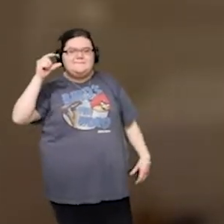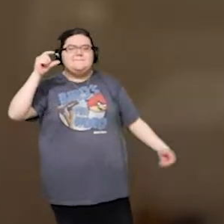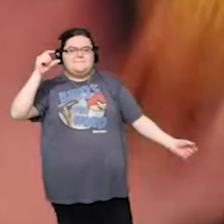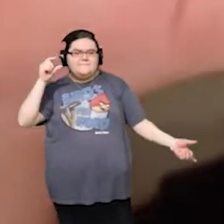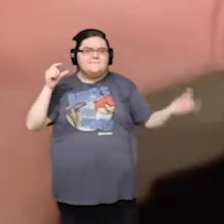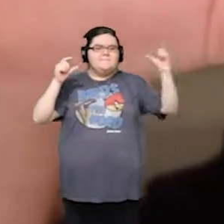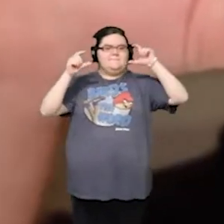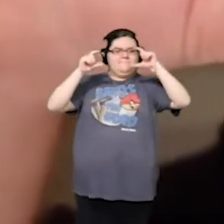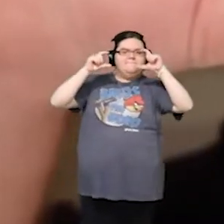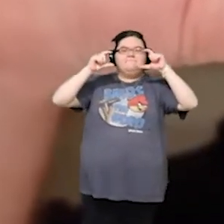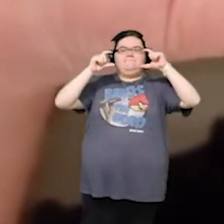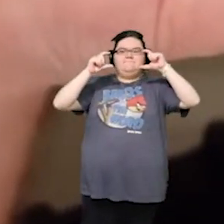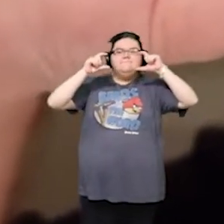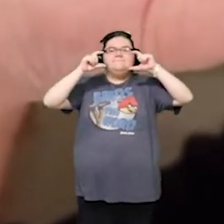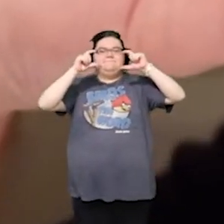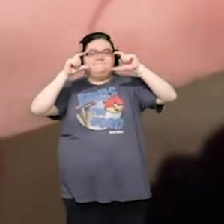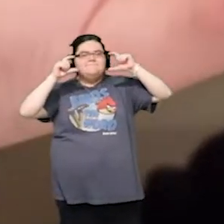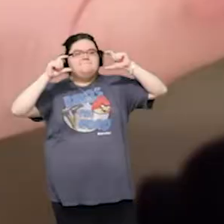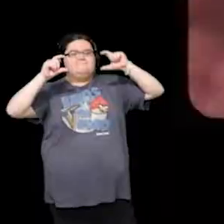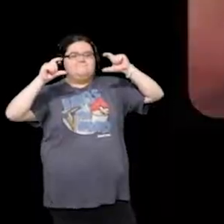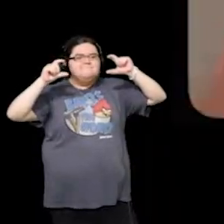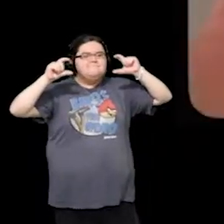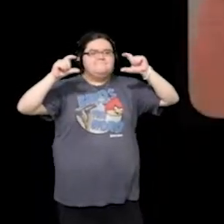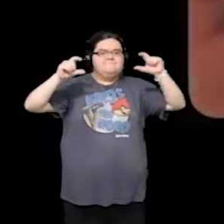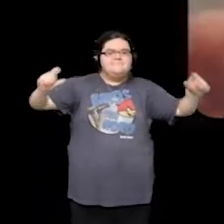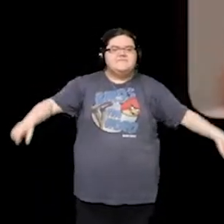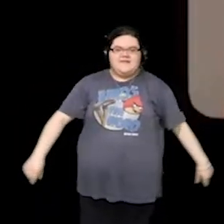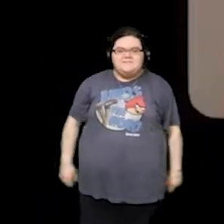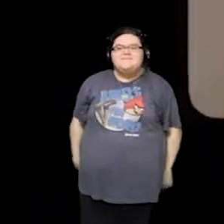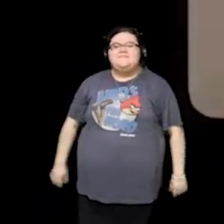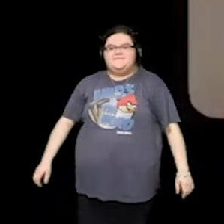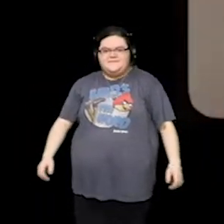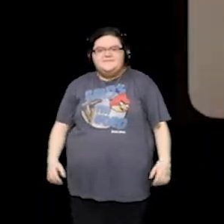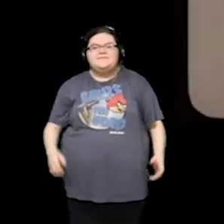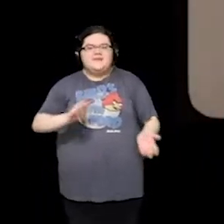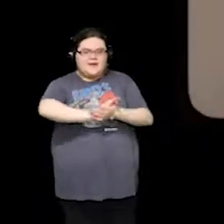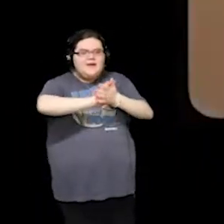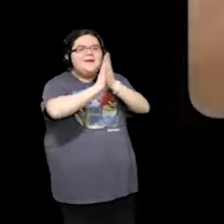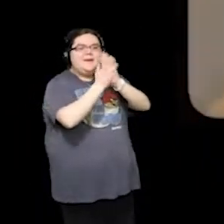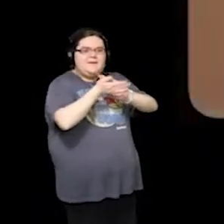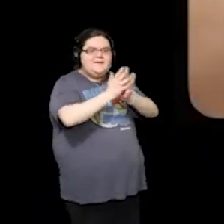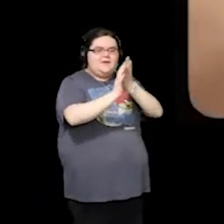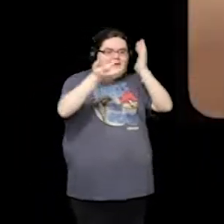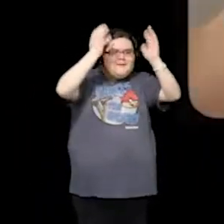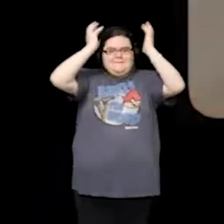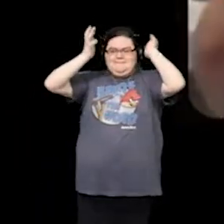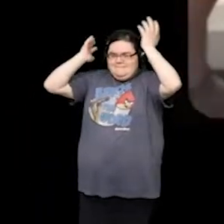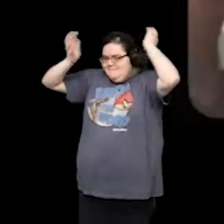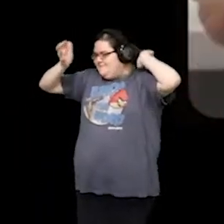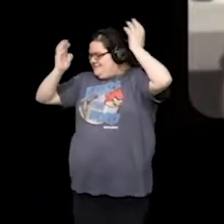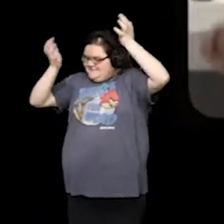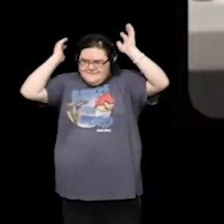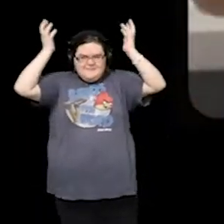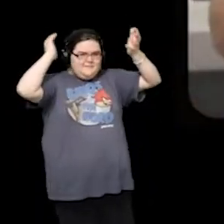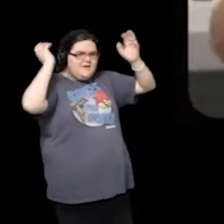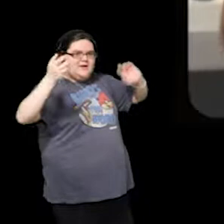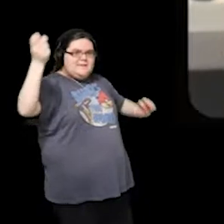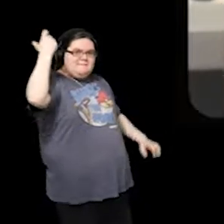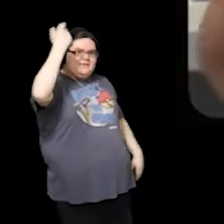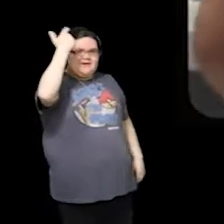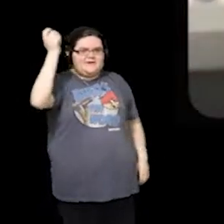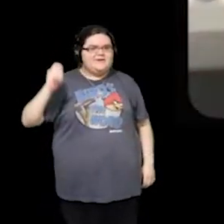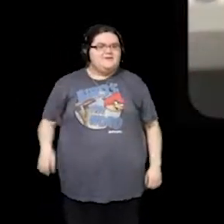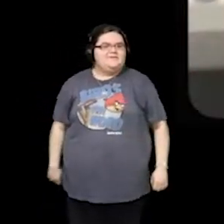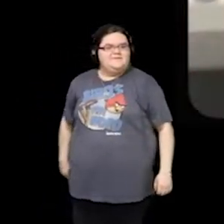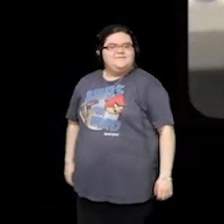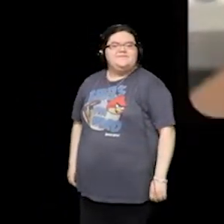and Cavalier Heavy Clay. In my past videos, I've shown my pre-styling process by adding the styling Meraki to damp hair and then blow drying it. This helps